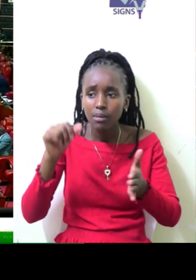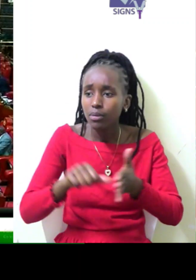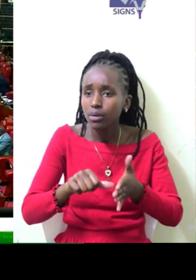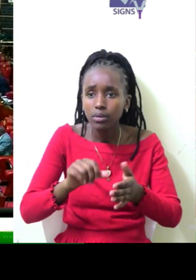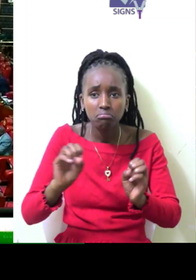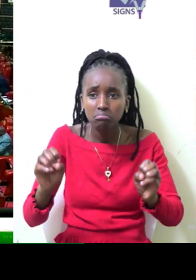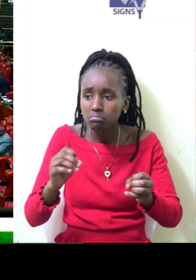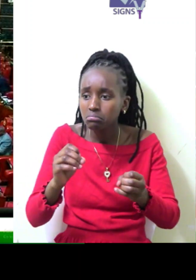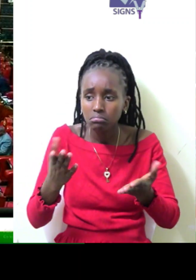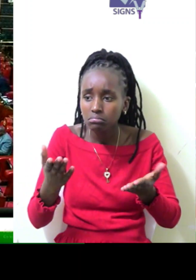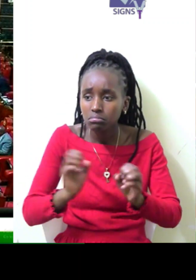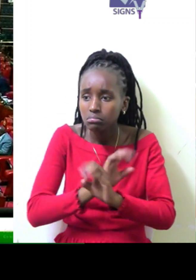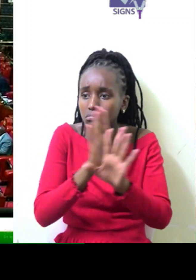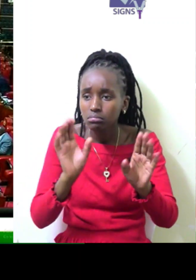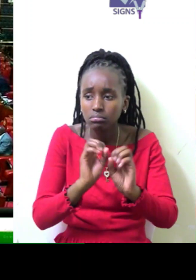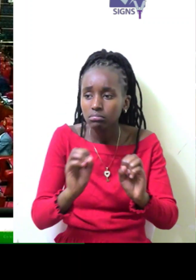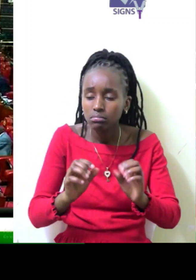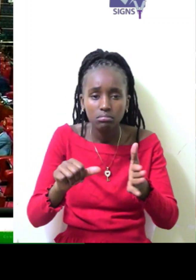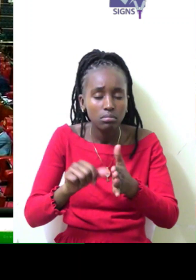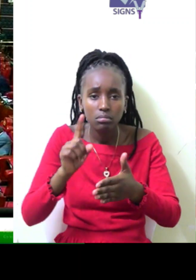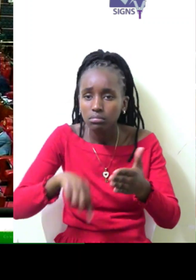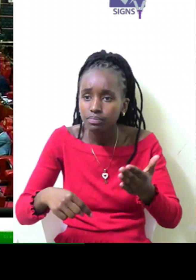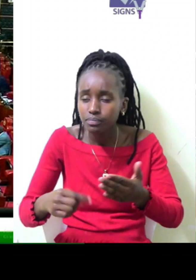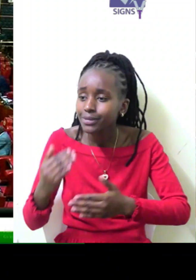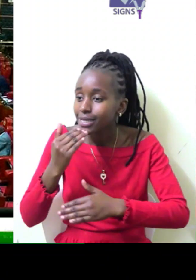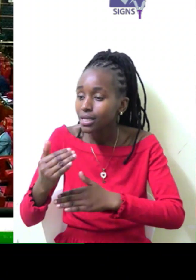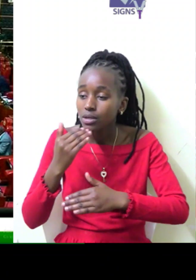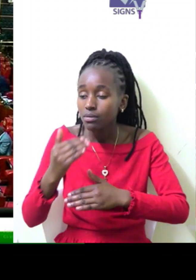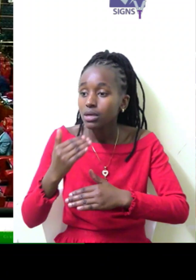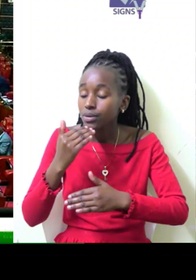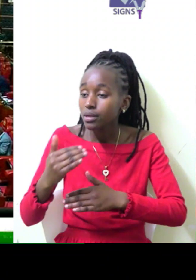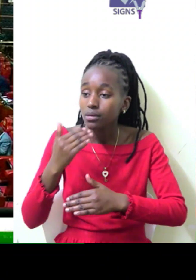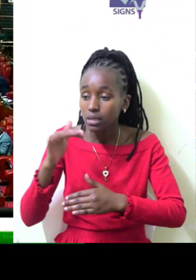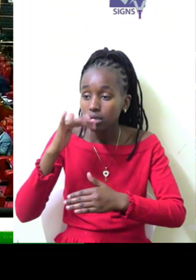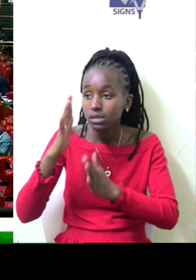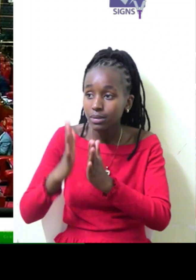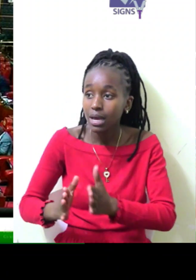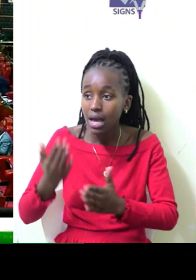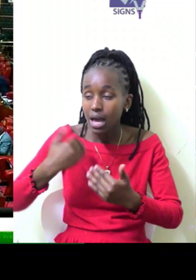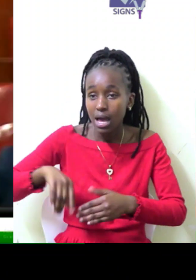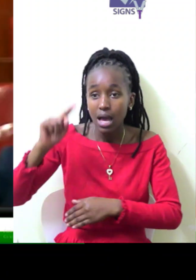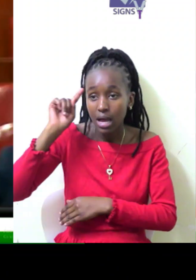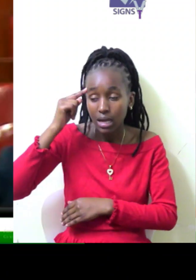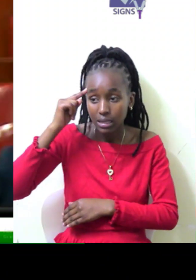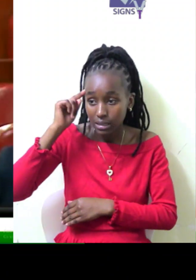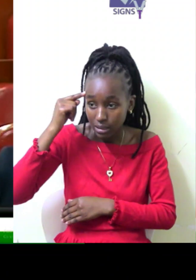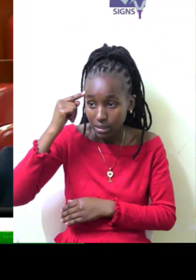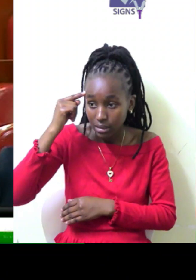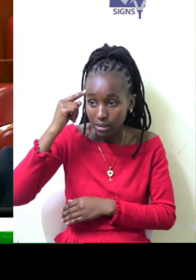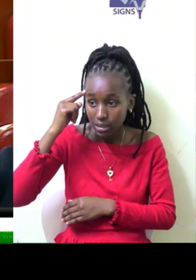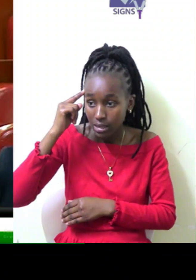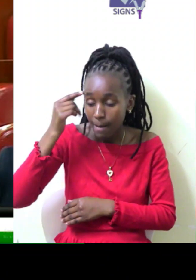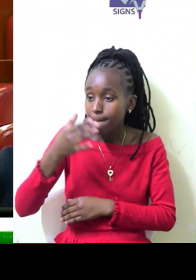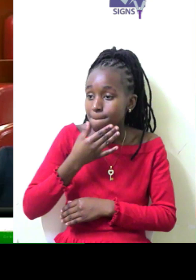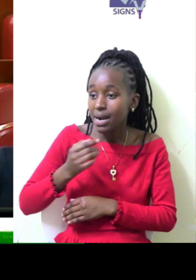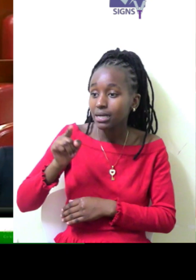Give the mic. Thank you, Mr. Speaker. Mr. Speaker, I think Honorable Kaluma is misleading this House. He has not read the report.